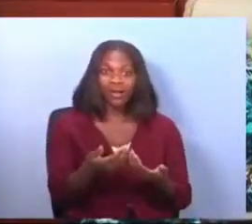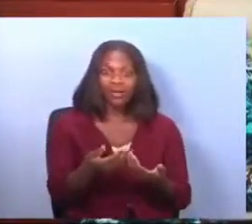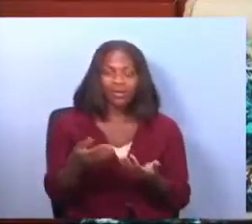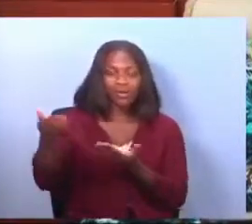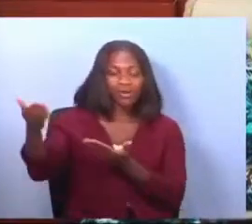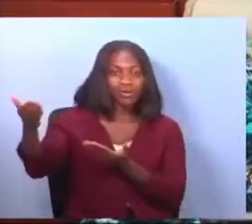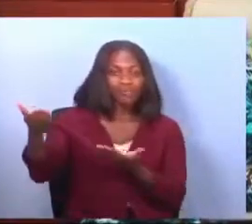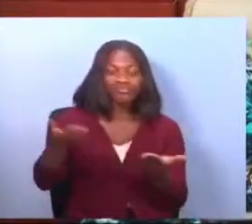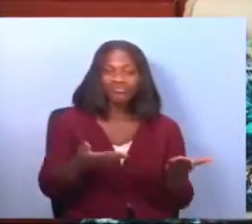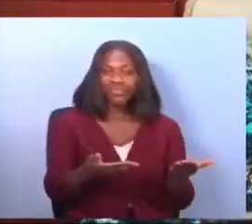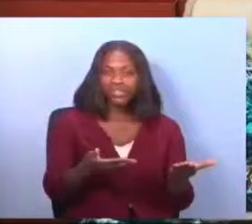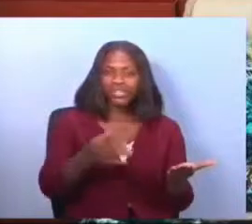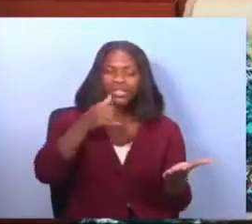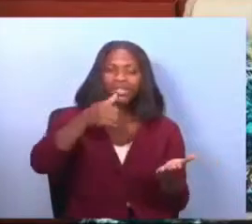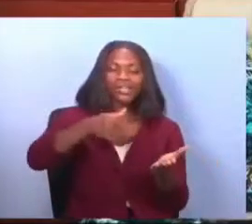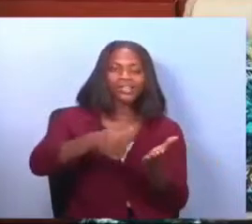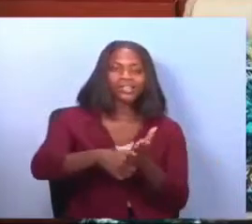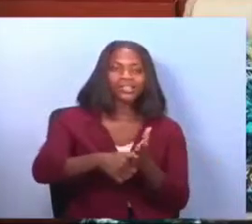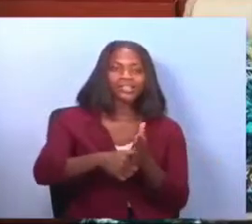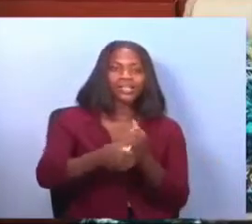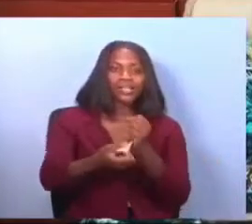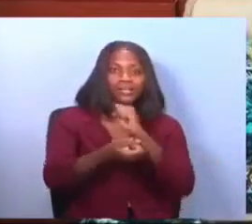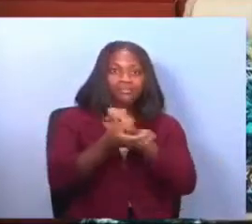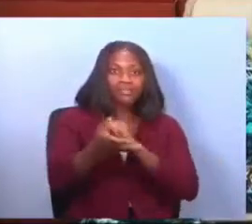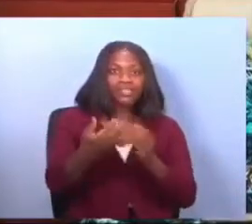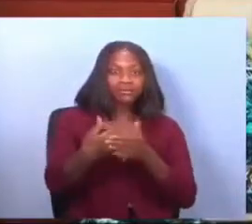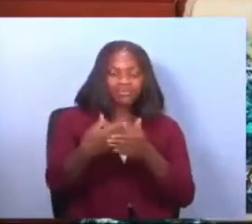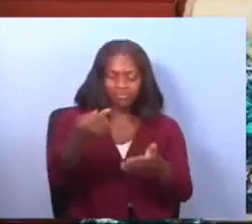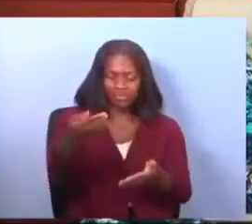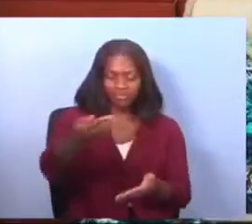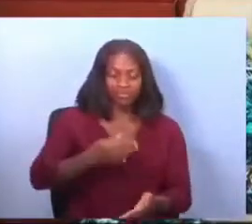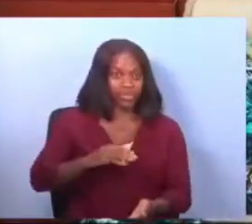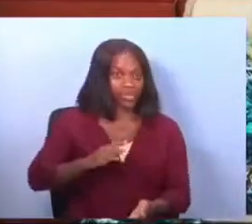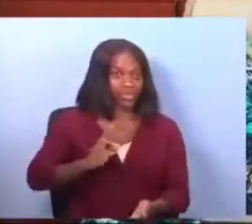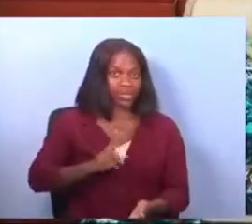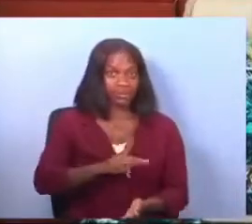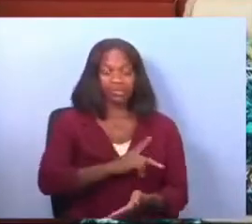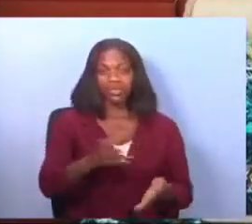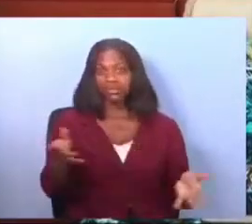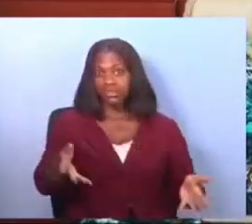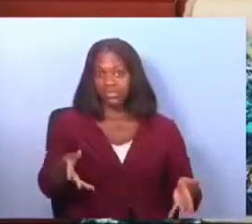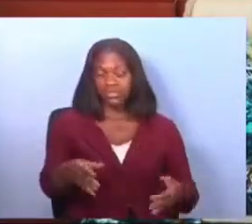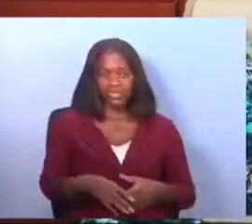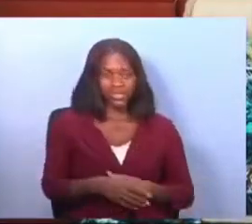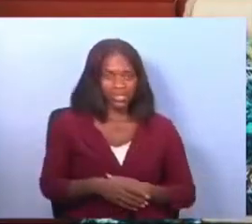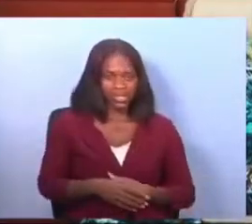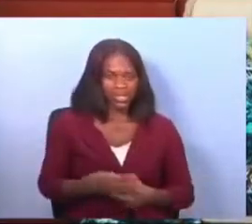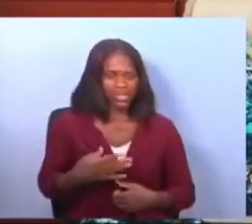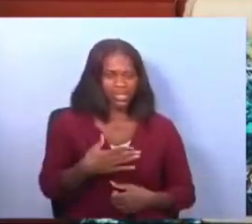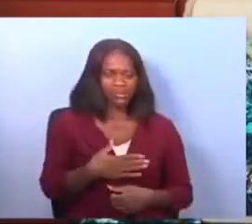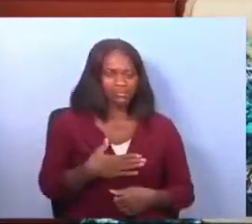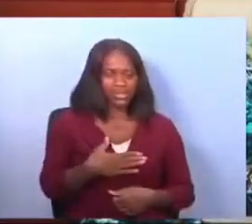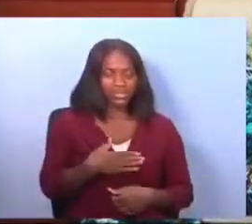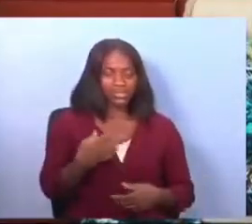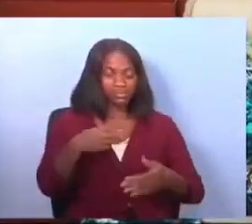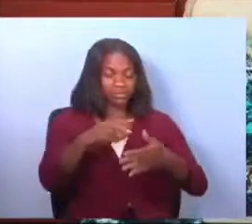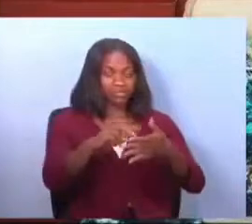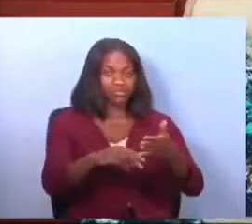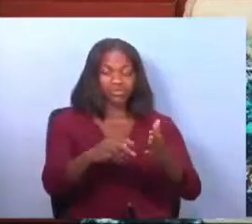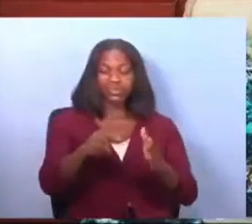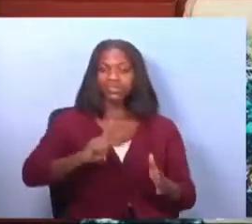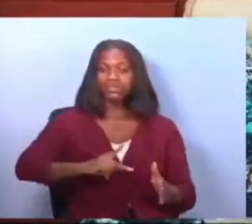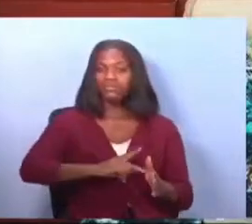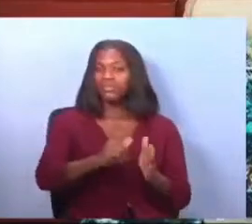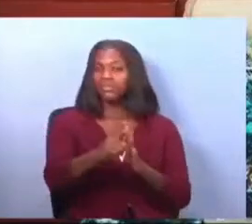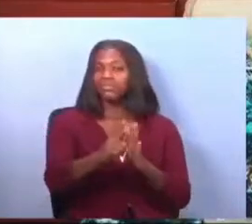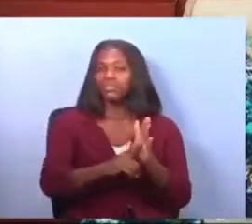to the media before forwarding same to the House. Mr. Speaker, with your leave, let me read Order 65 of our